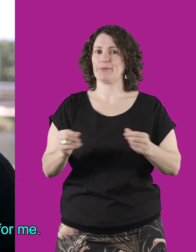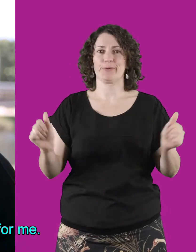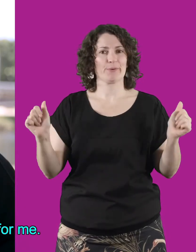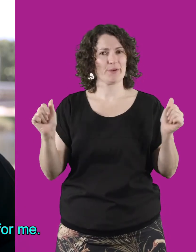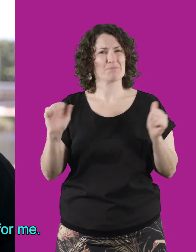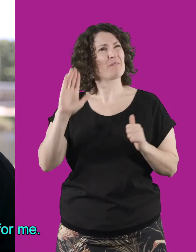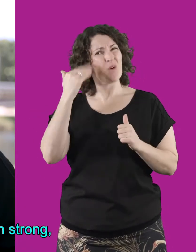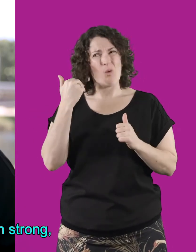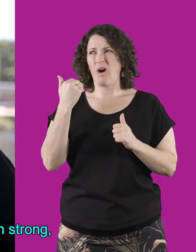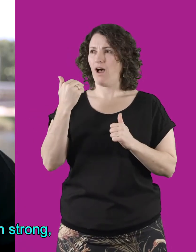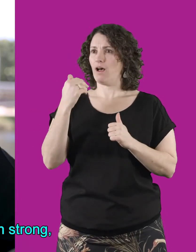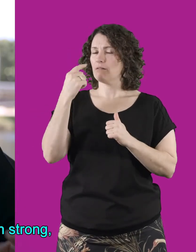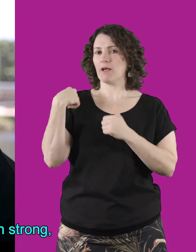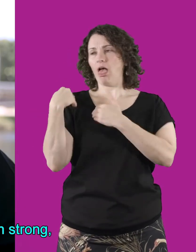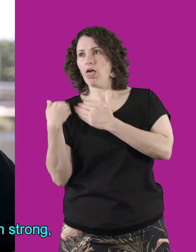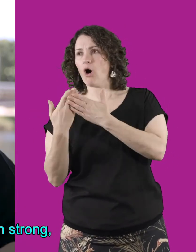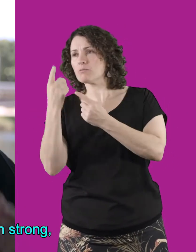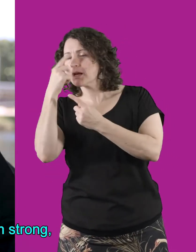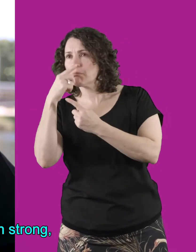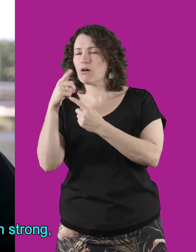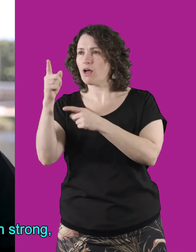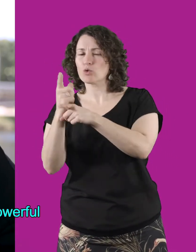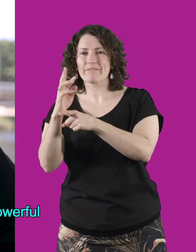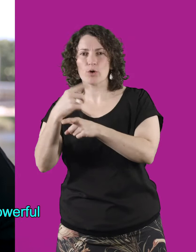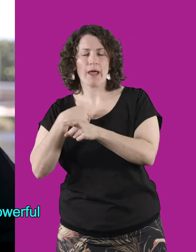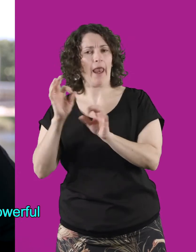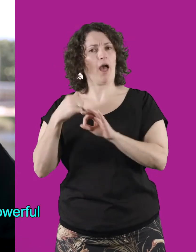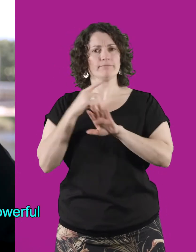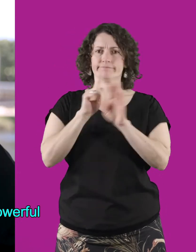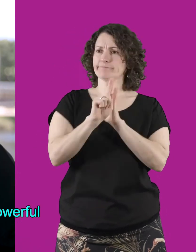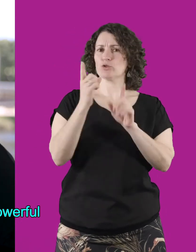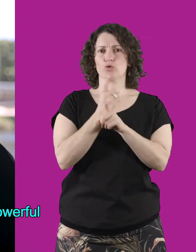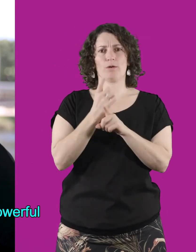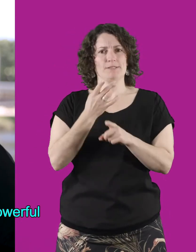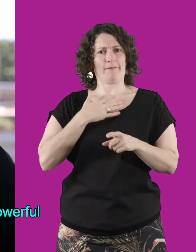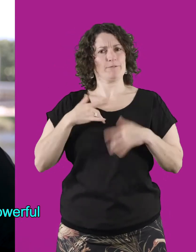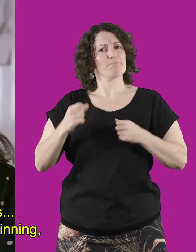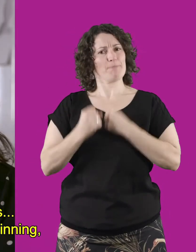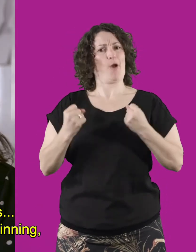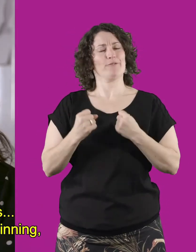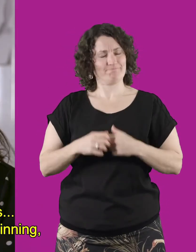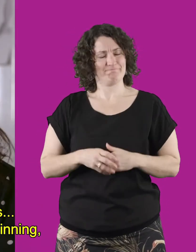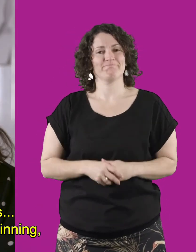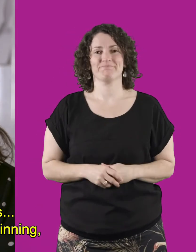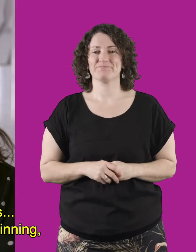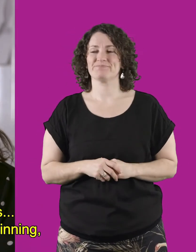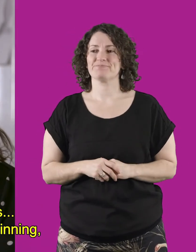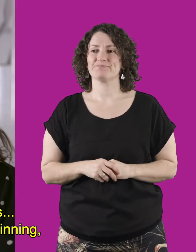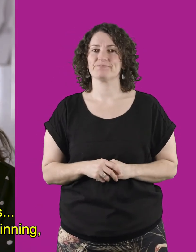people talking for me. I've been strong and I've been powerful as well. Getting